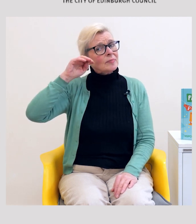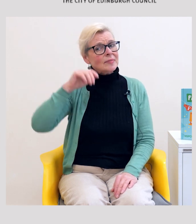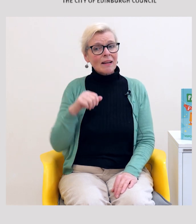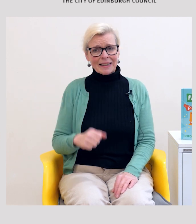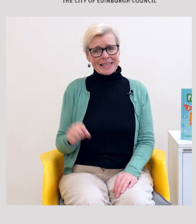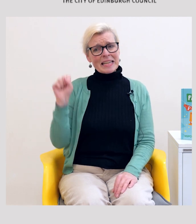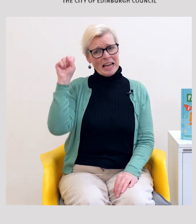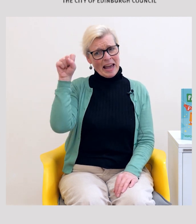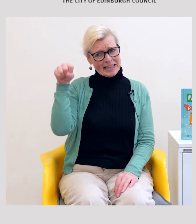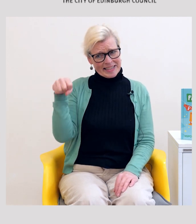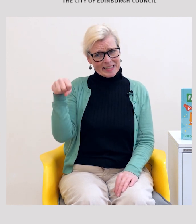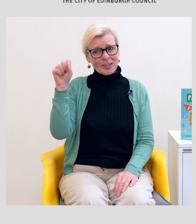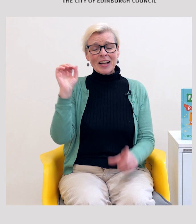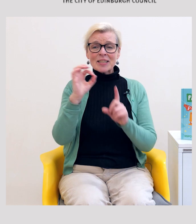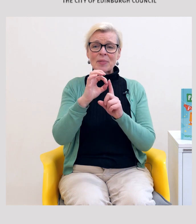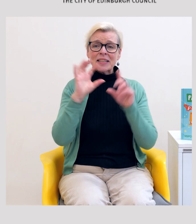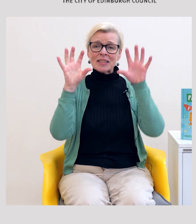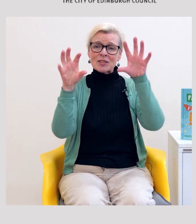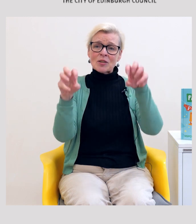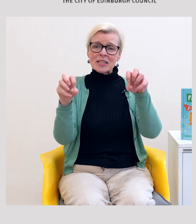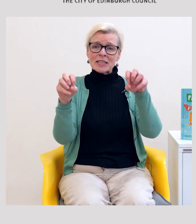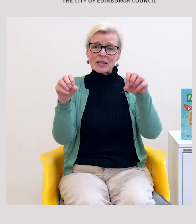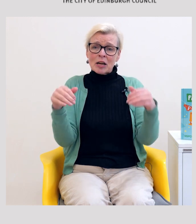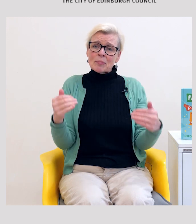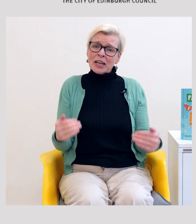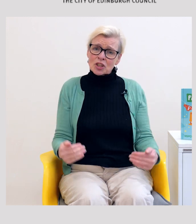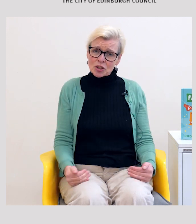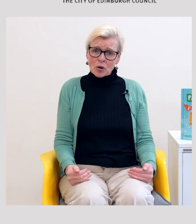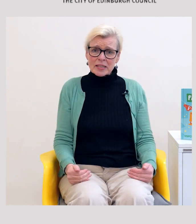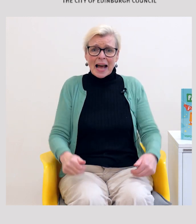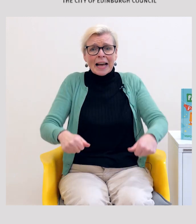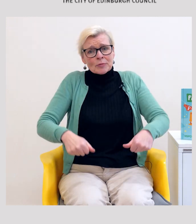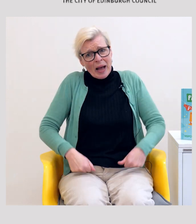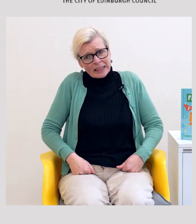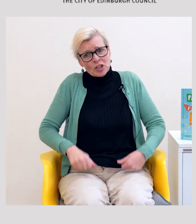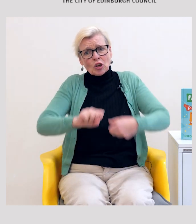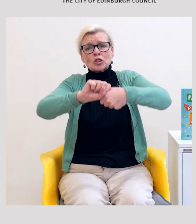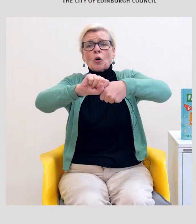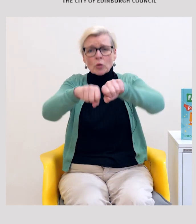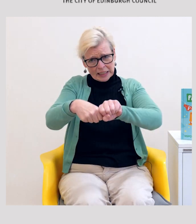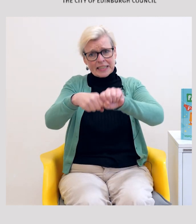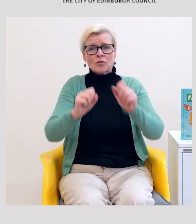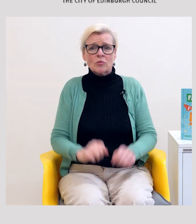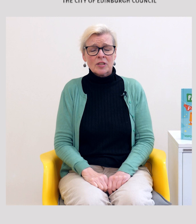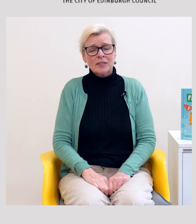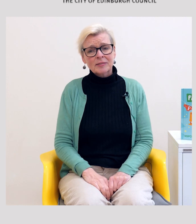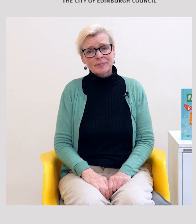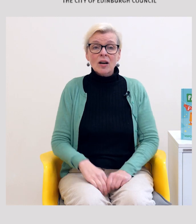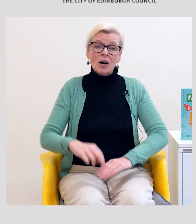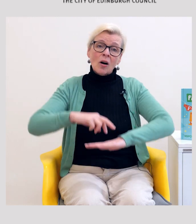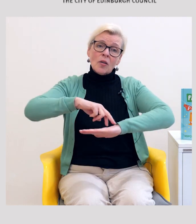puddle. Yes, cries Pantosaurus. My shorts and pants got totally